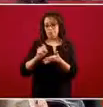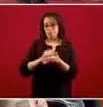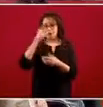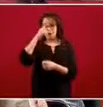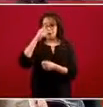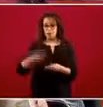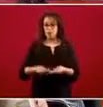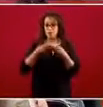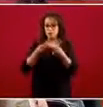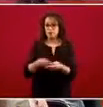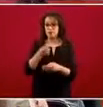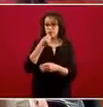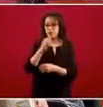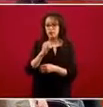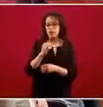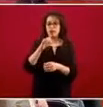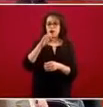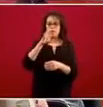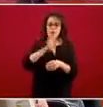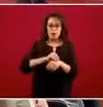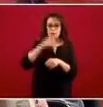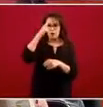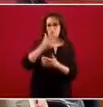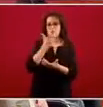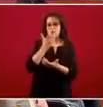and who is not a candidate.